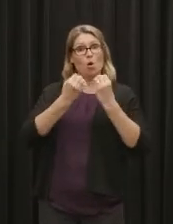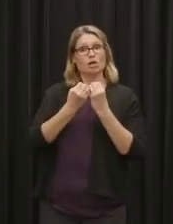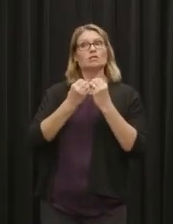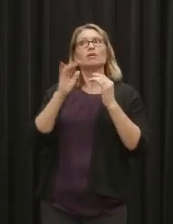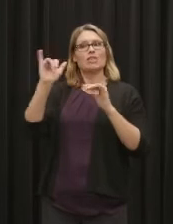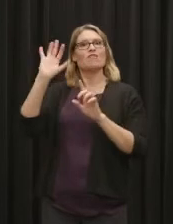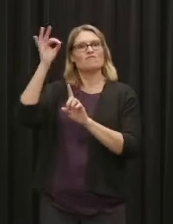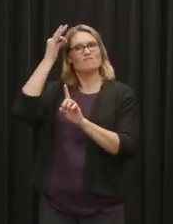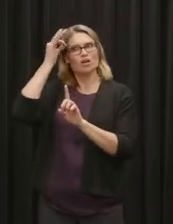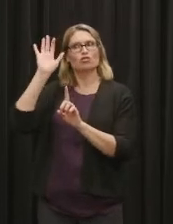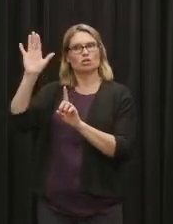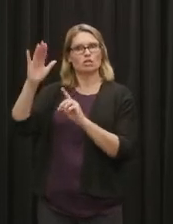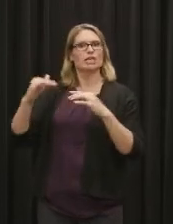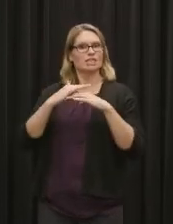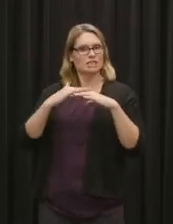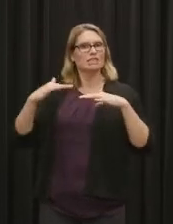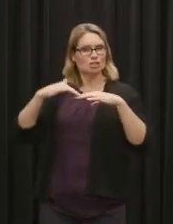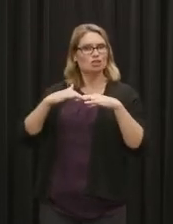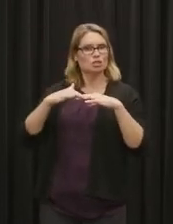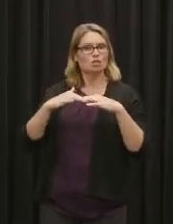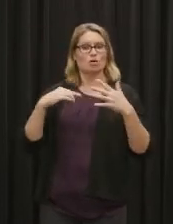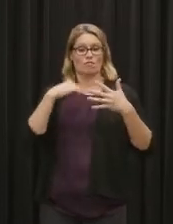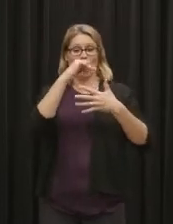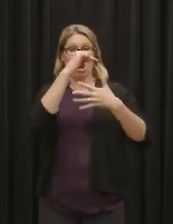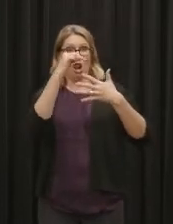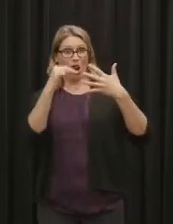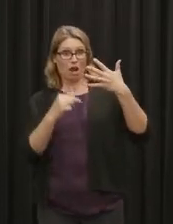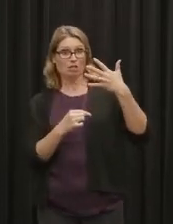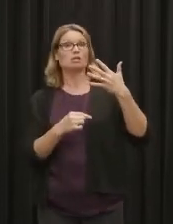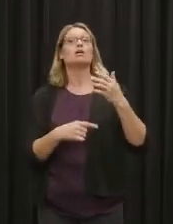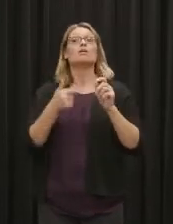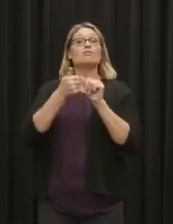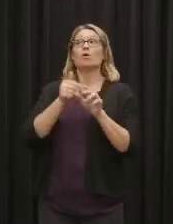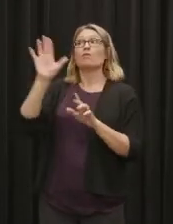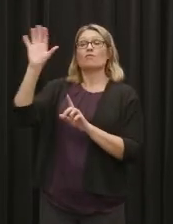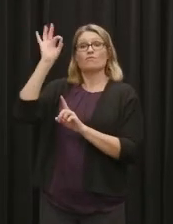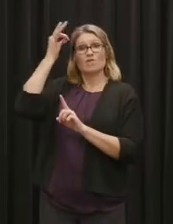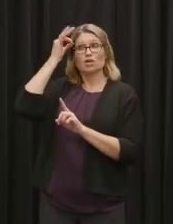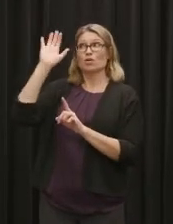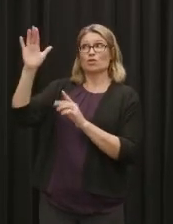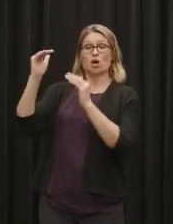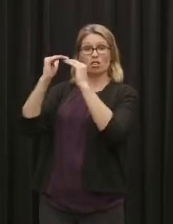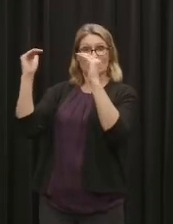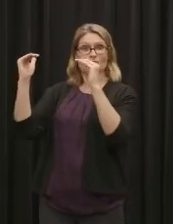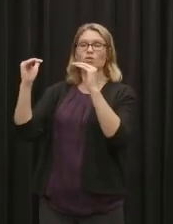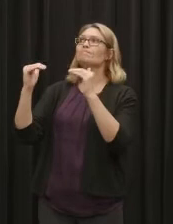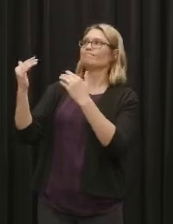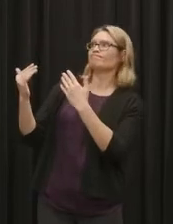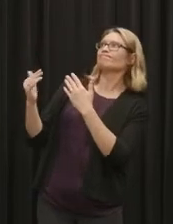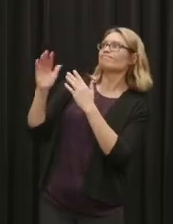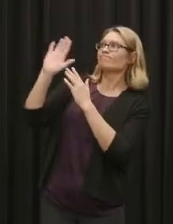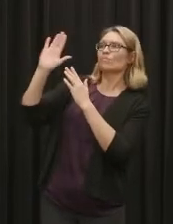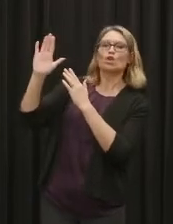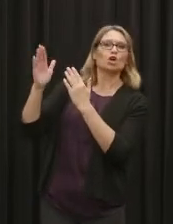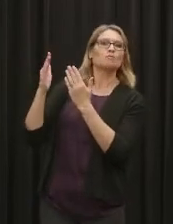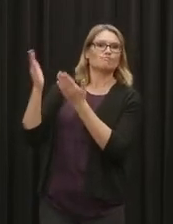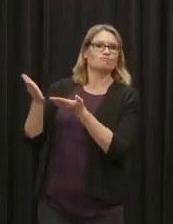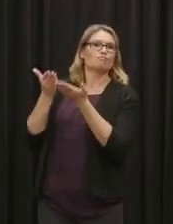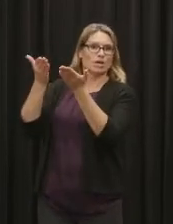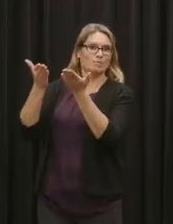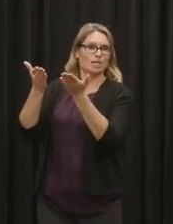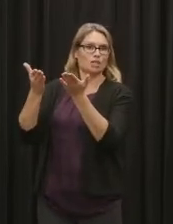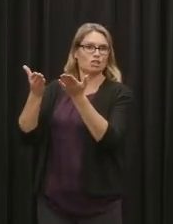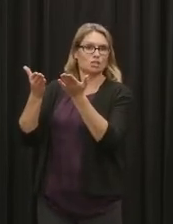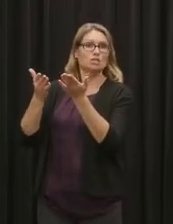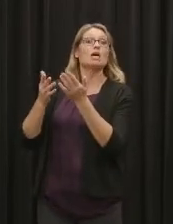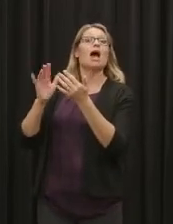federal level. So in terms of the information that came out at the federal level, it did have input from all these organizations organizations. And then in